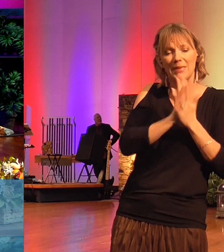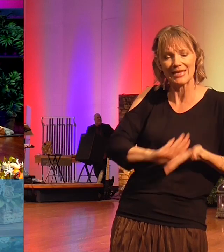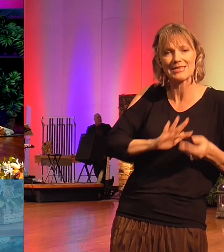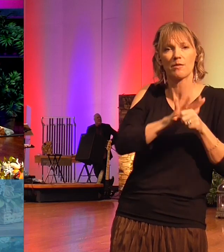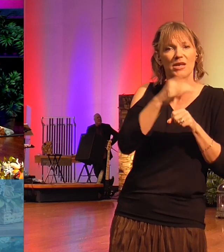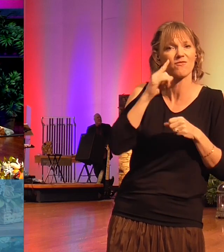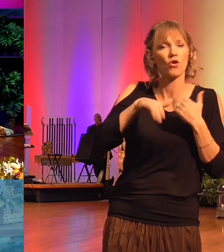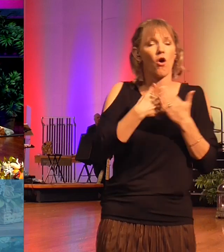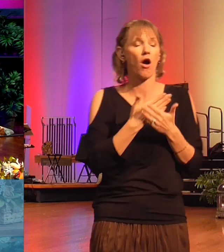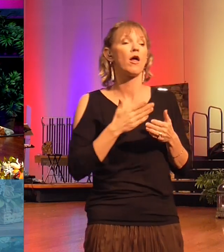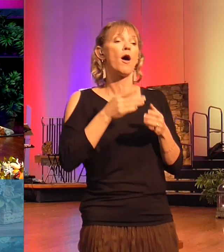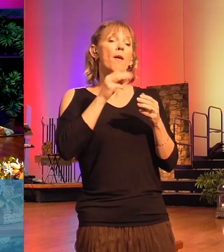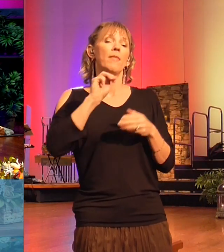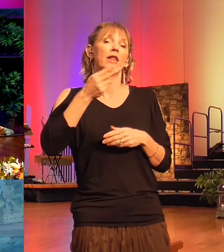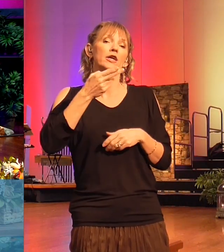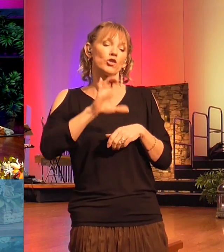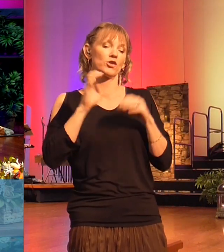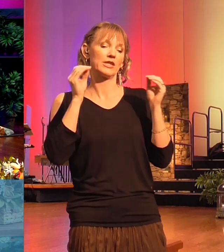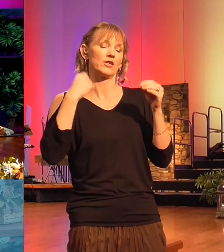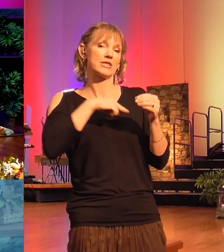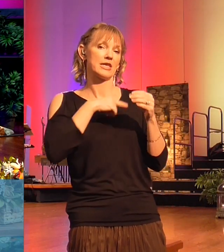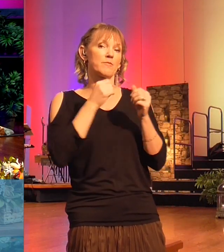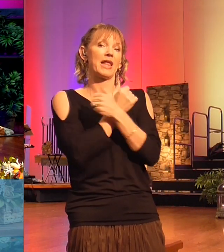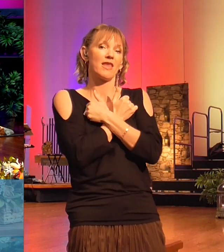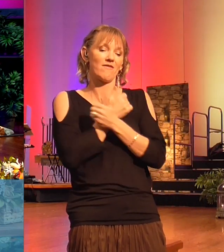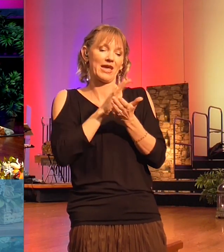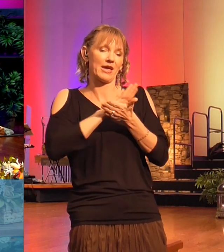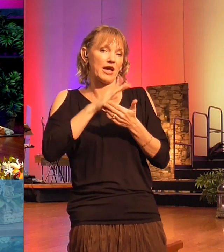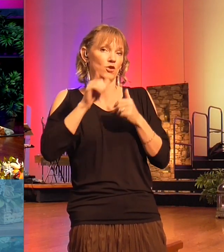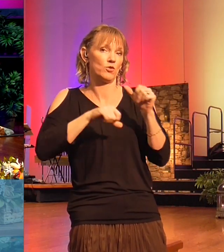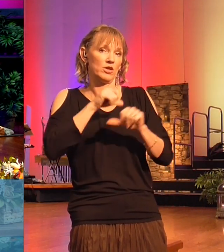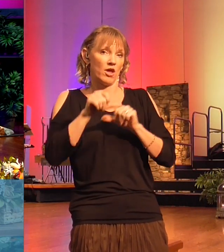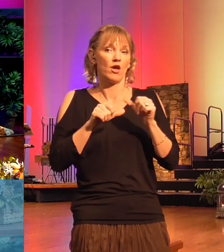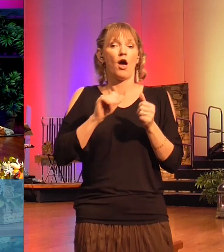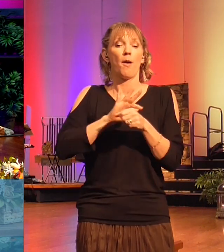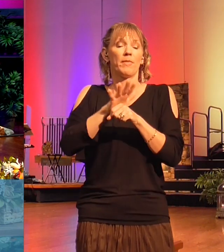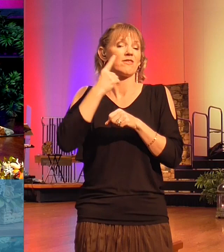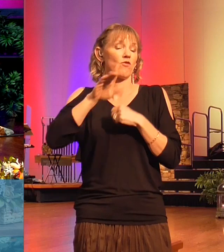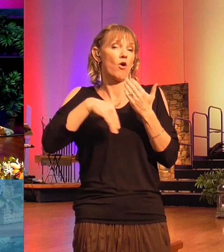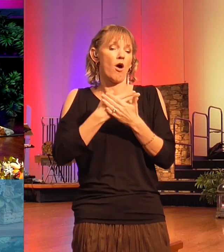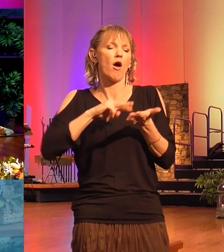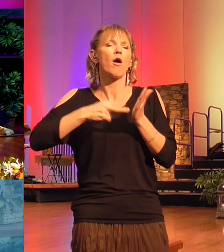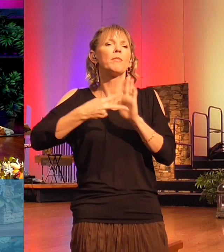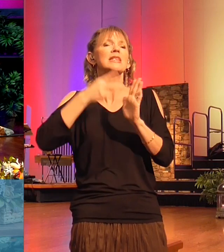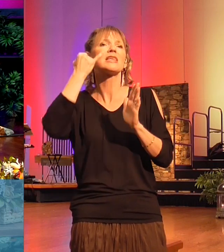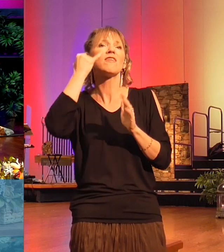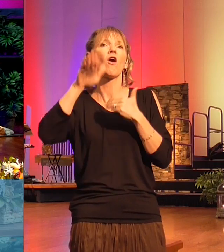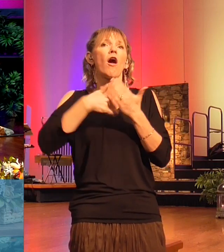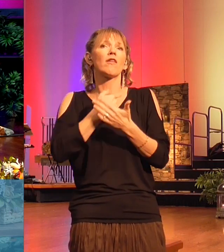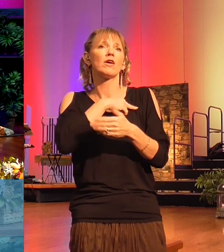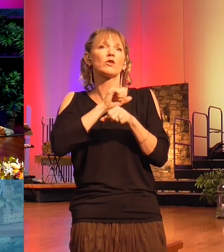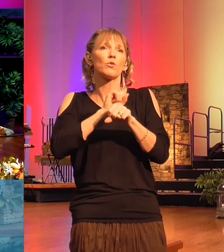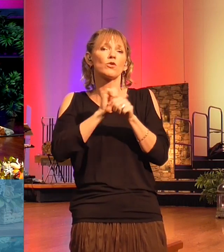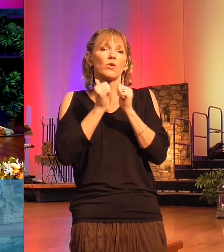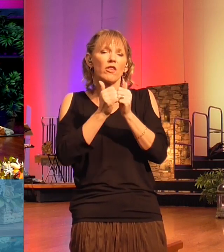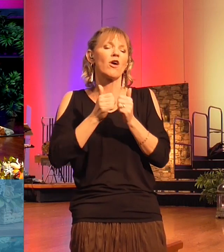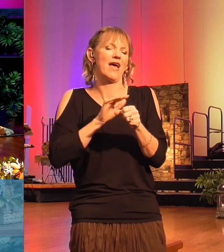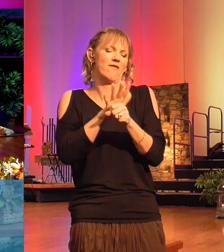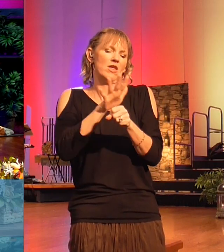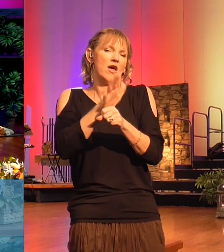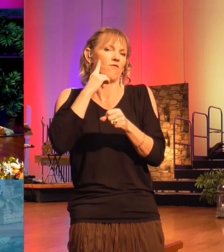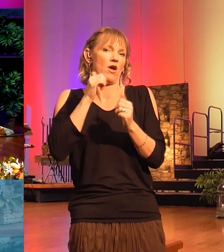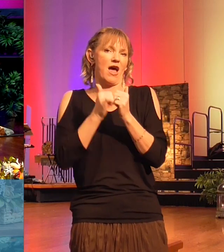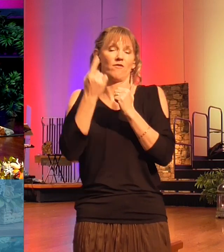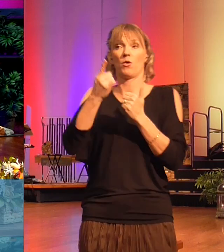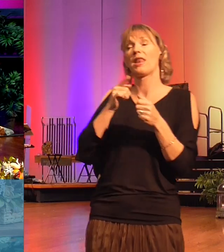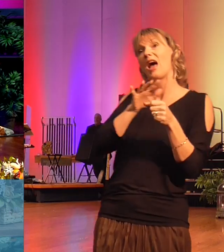teaches us to be loving and kind to each other, and abundance for all. That means that if we all work together, there's enough for everybody. Enough